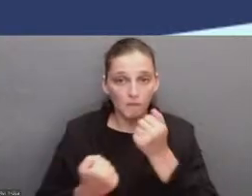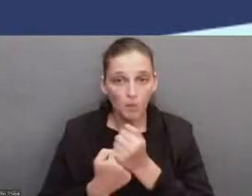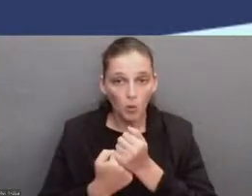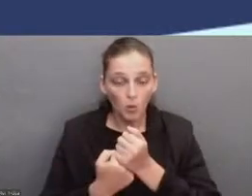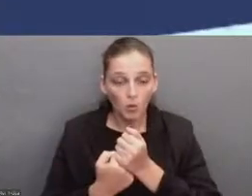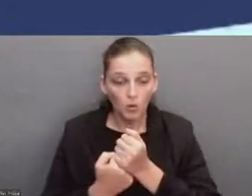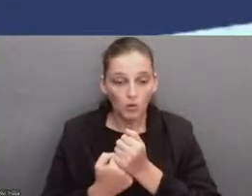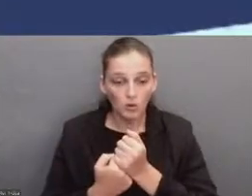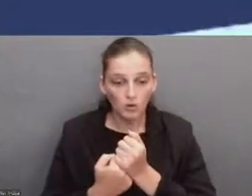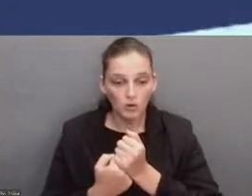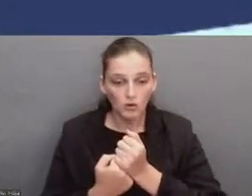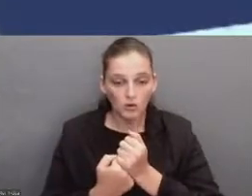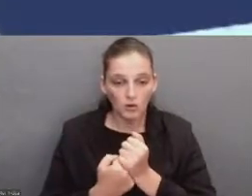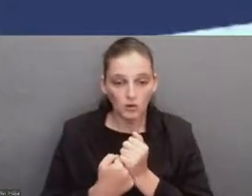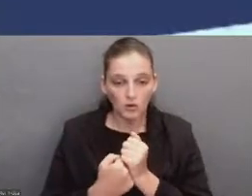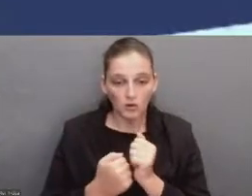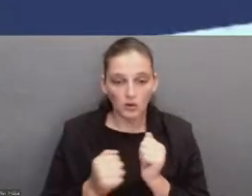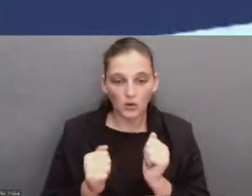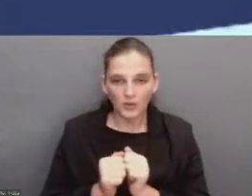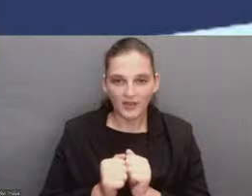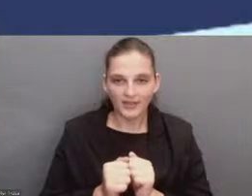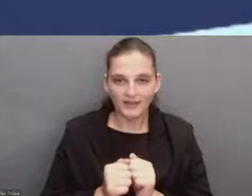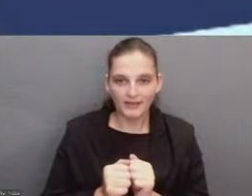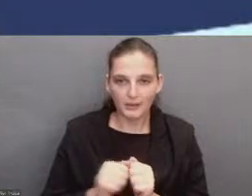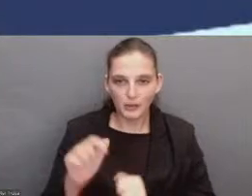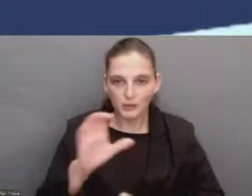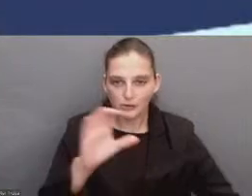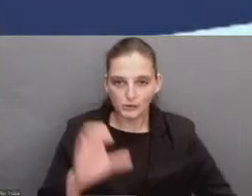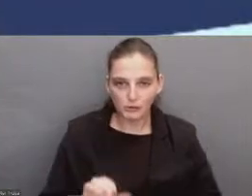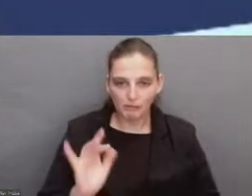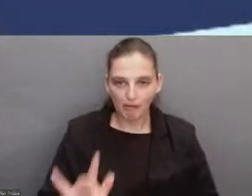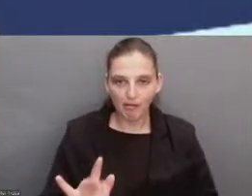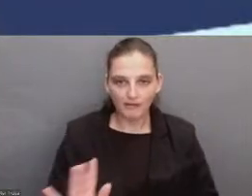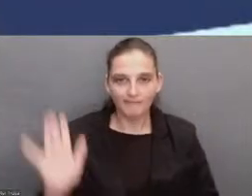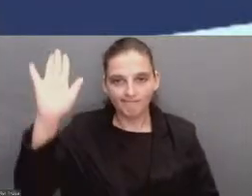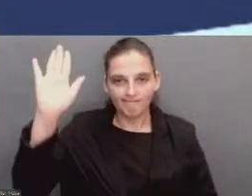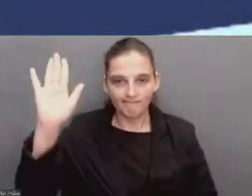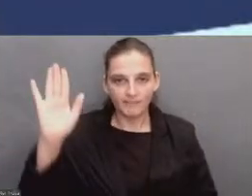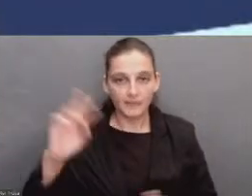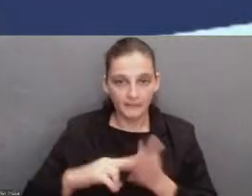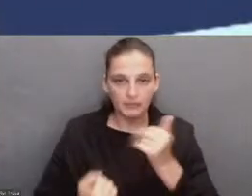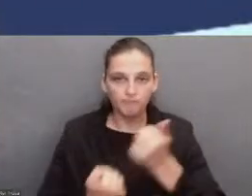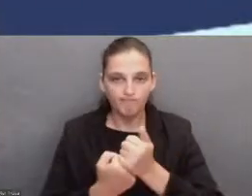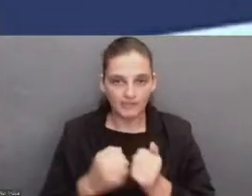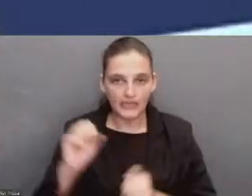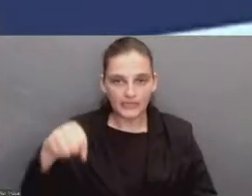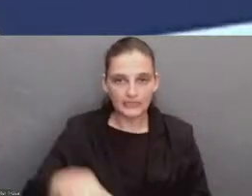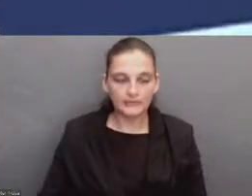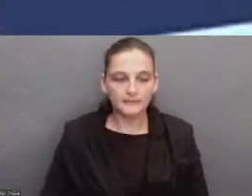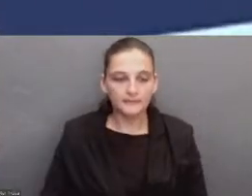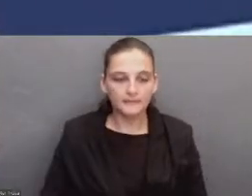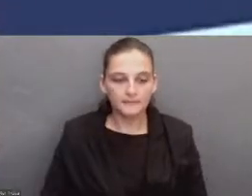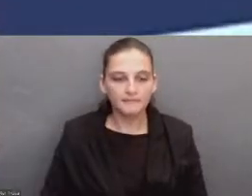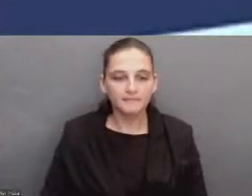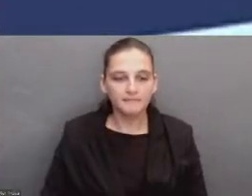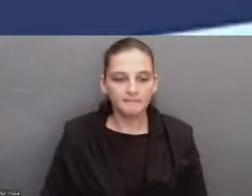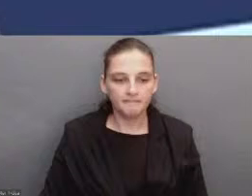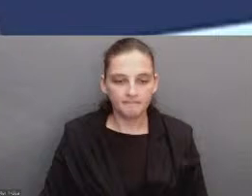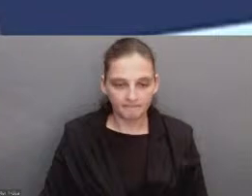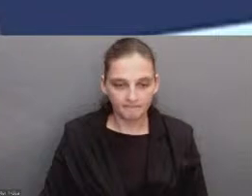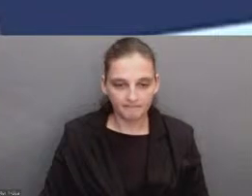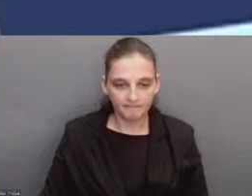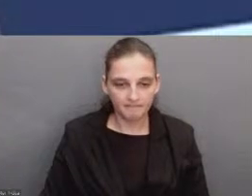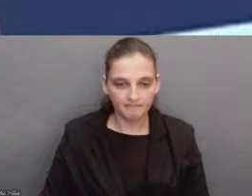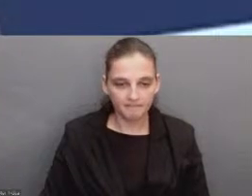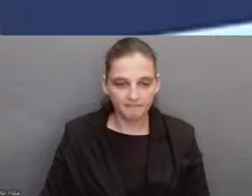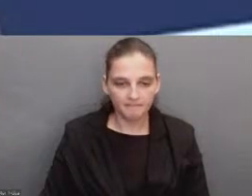signaling with your virtual hand, yay. Virtual hand. Thank you so much. Everybody, please